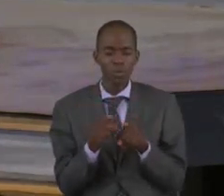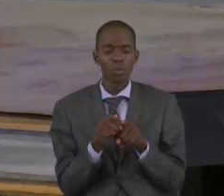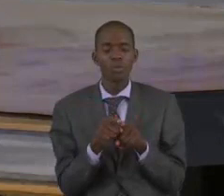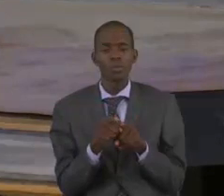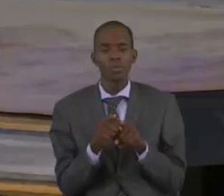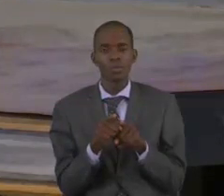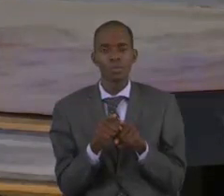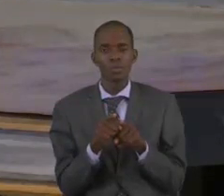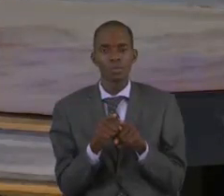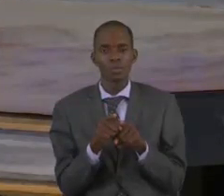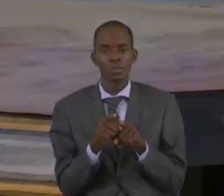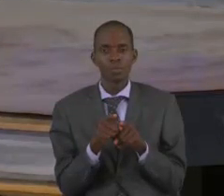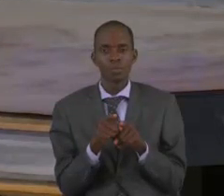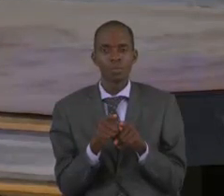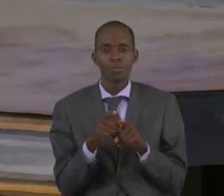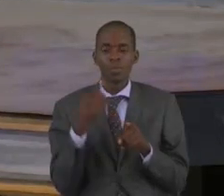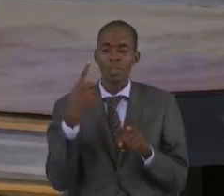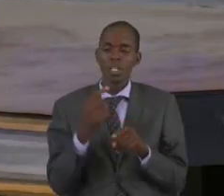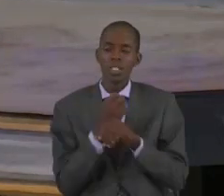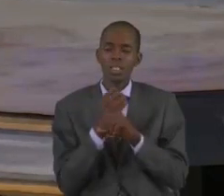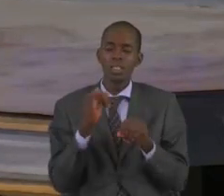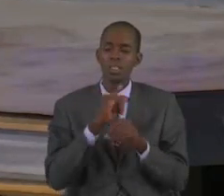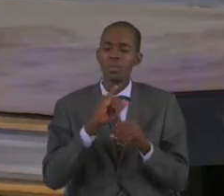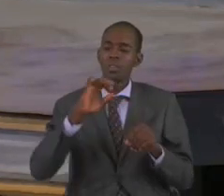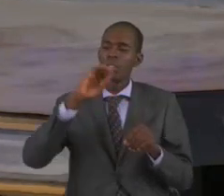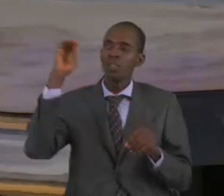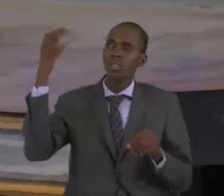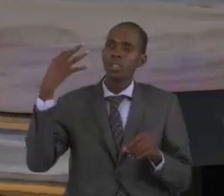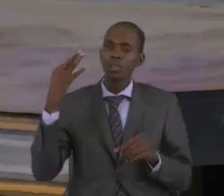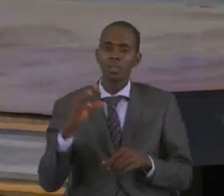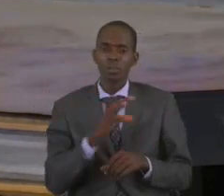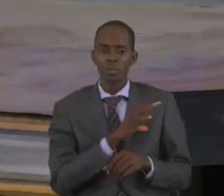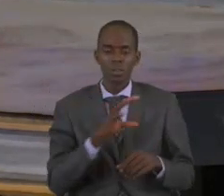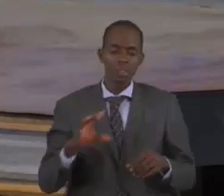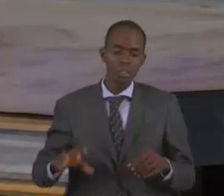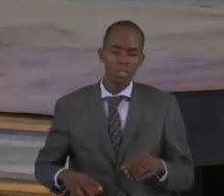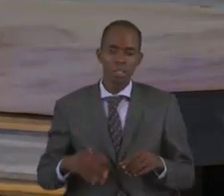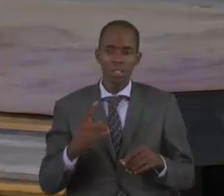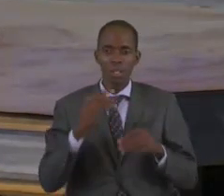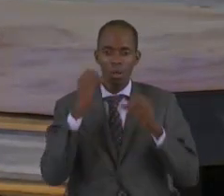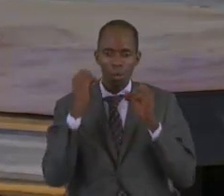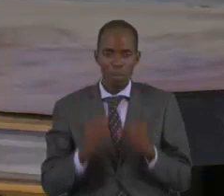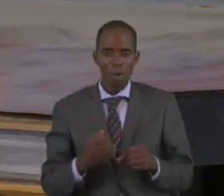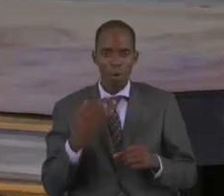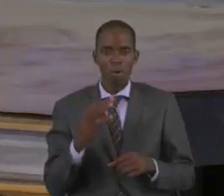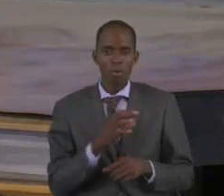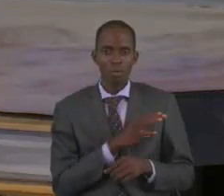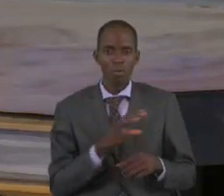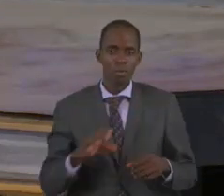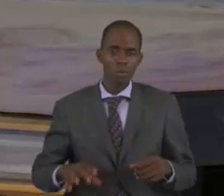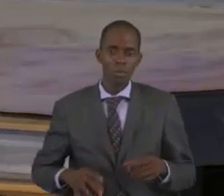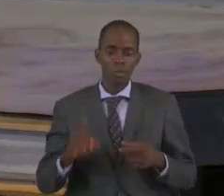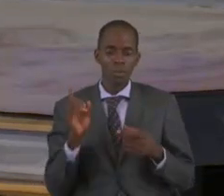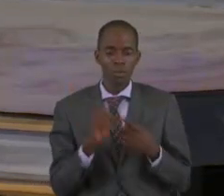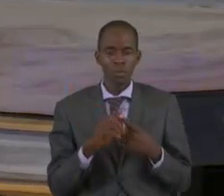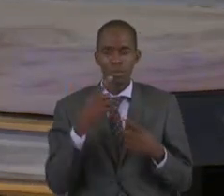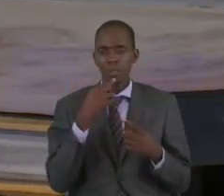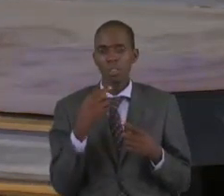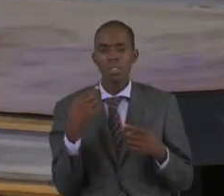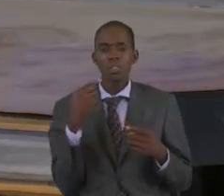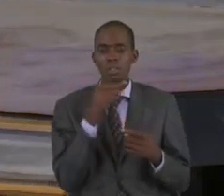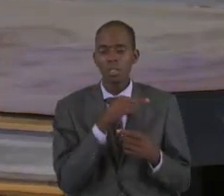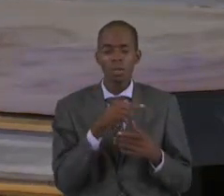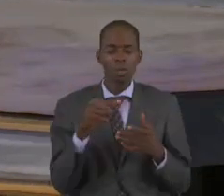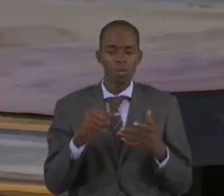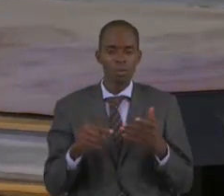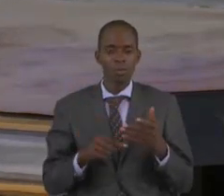God, the saving gospel of Christ, the power of Christ to turn lives